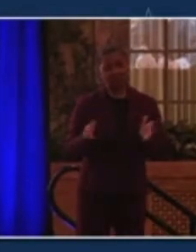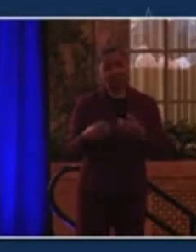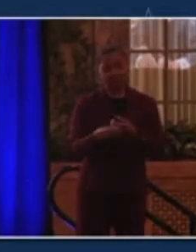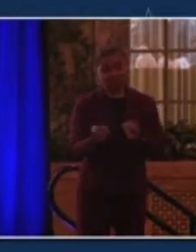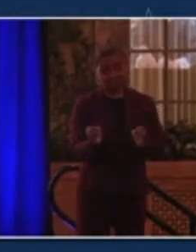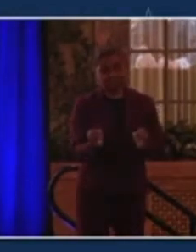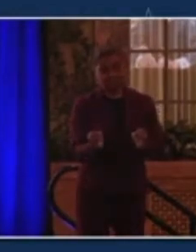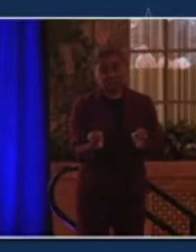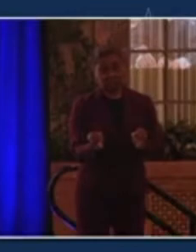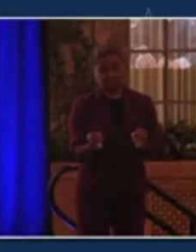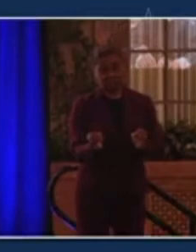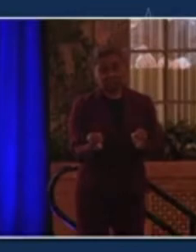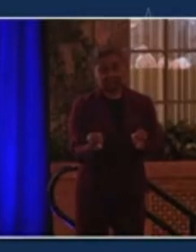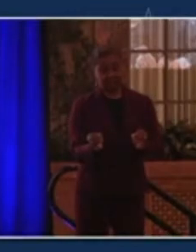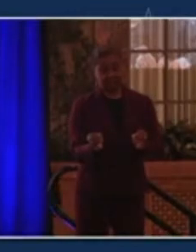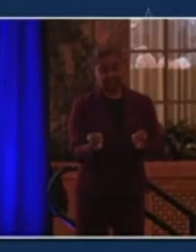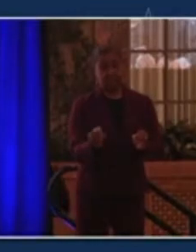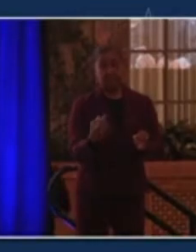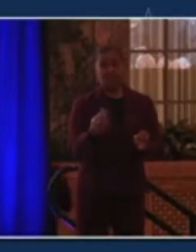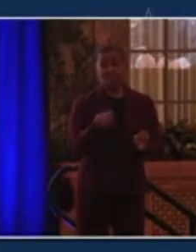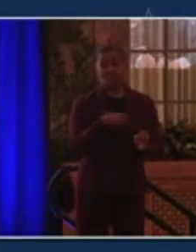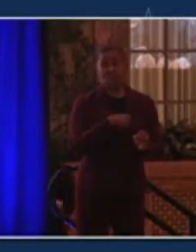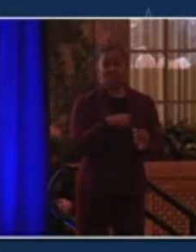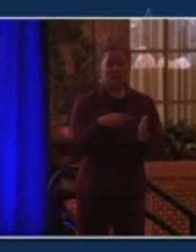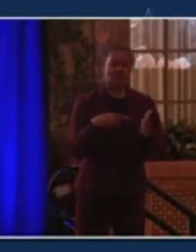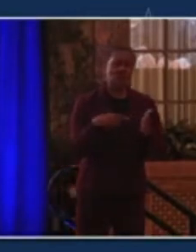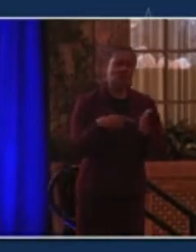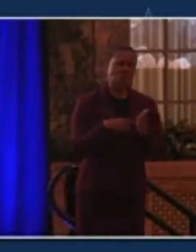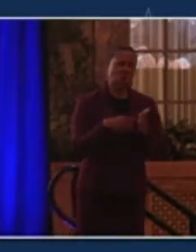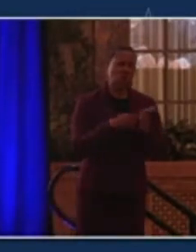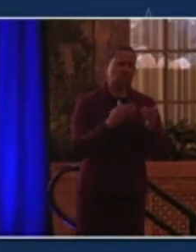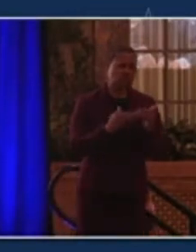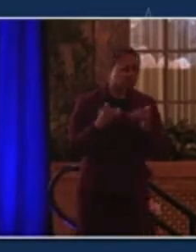office. We owe so much